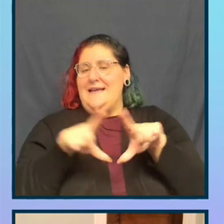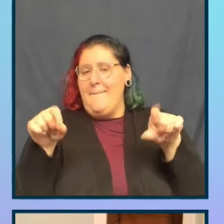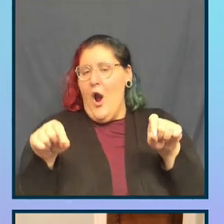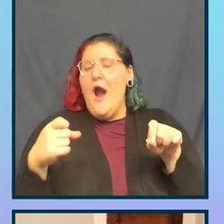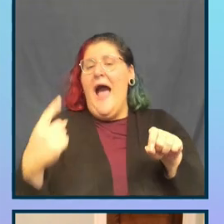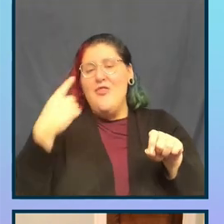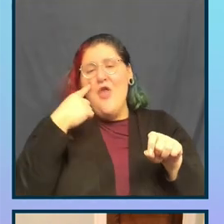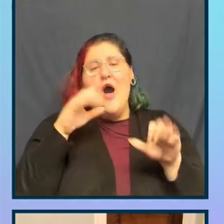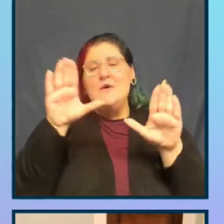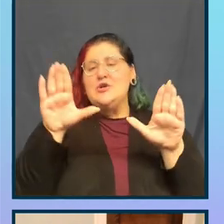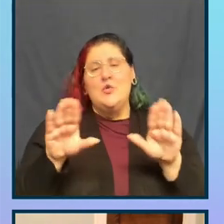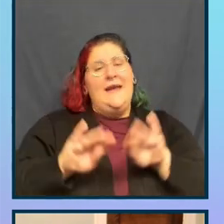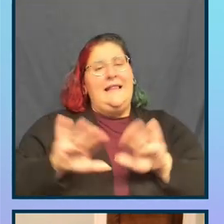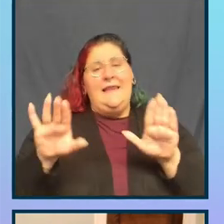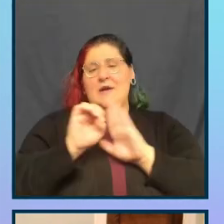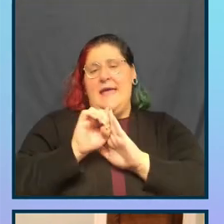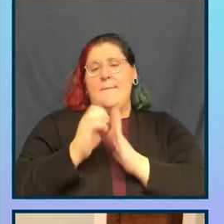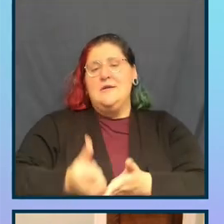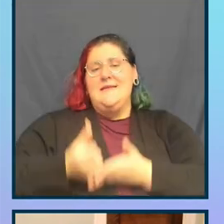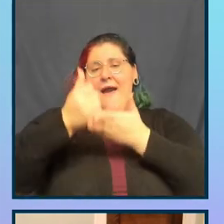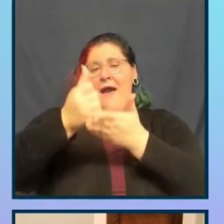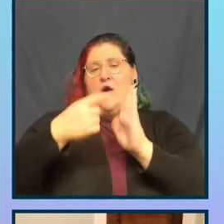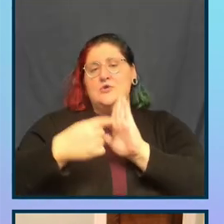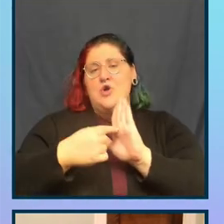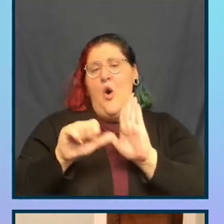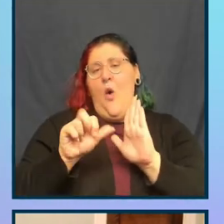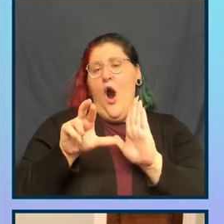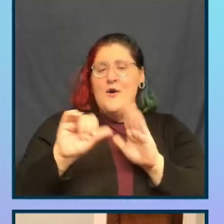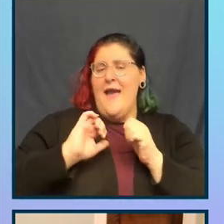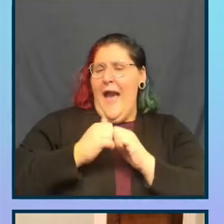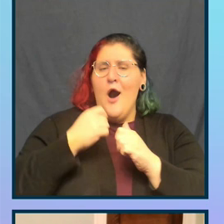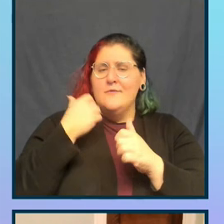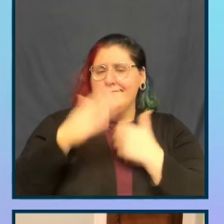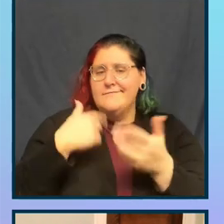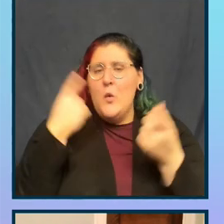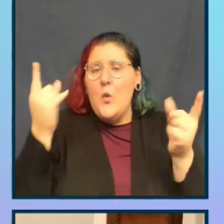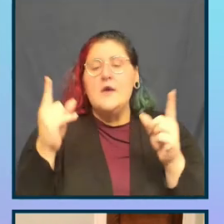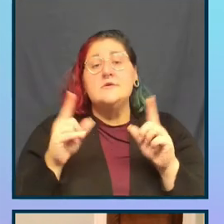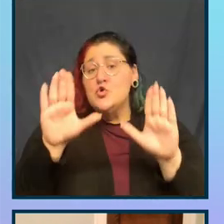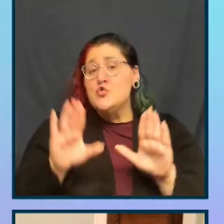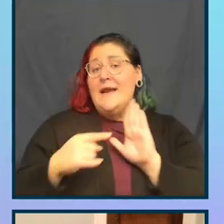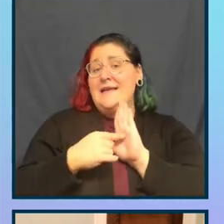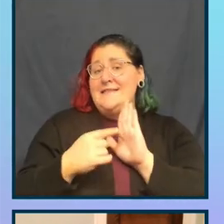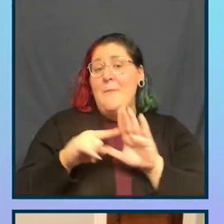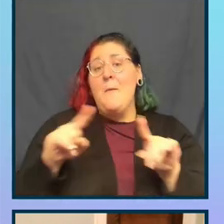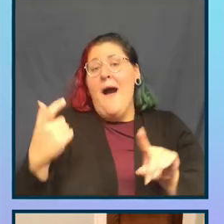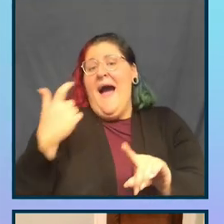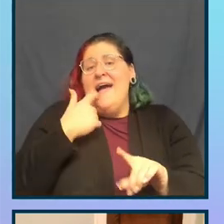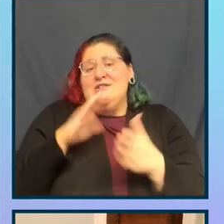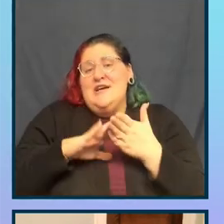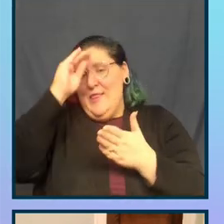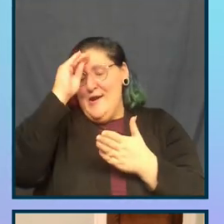help illustrate ARIA and how it works. And it's still a great example, but I learned recently there's actually an HTML tag that has the